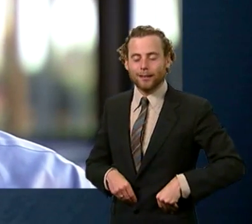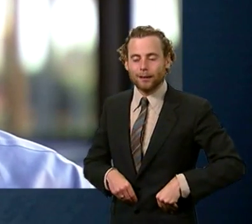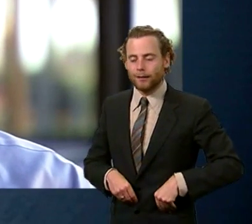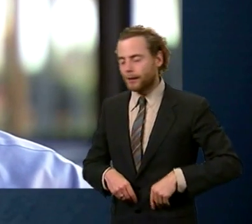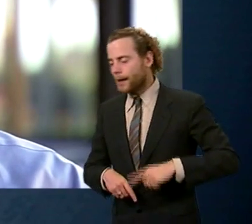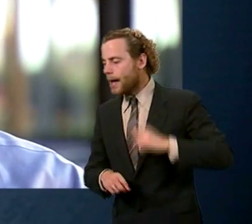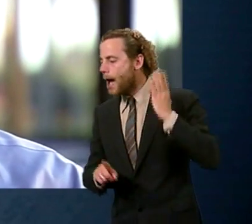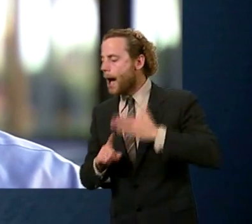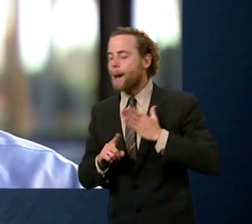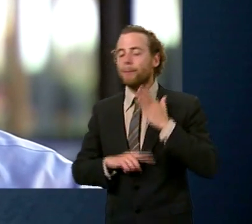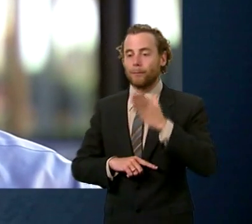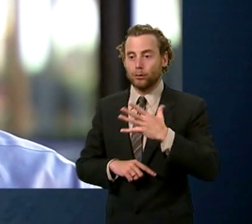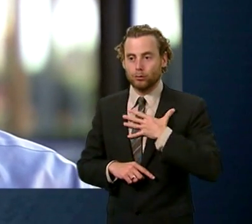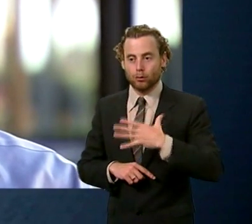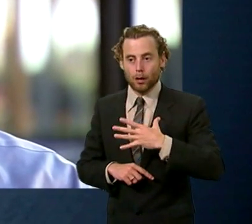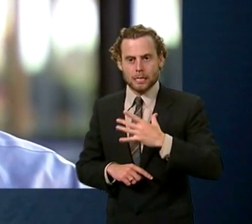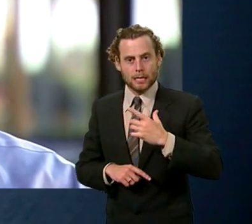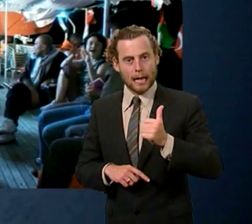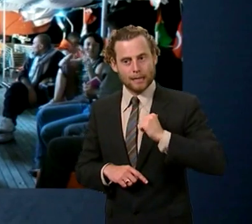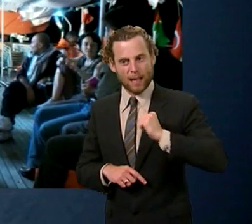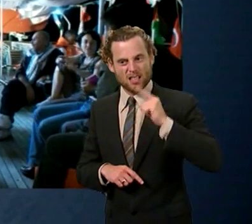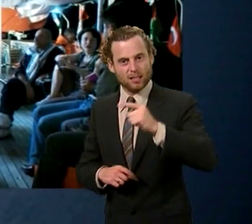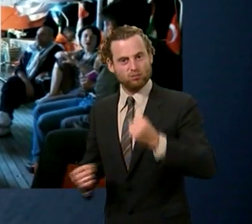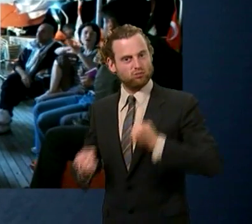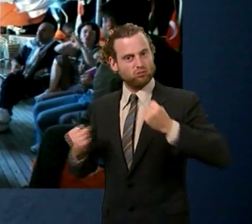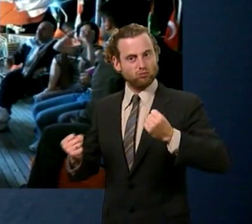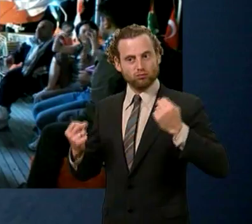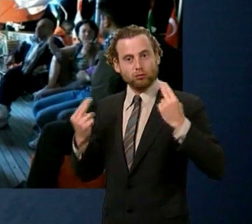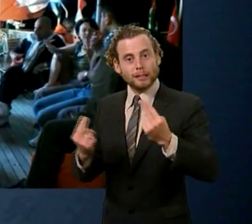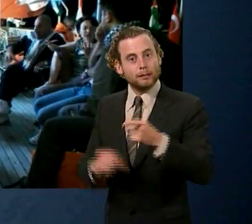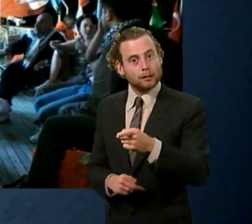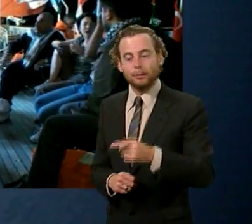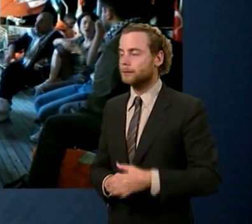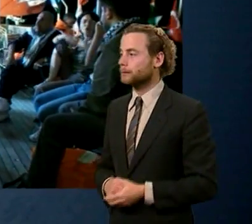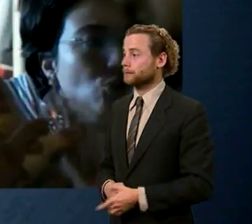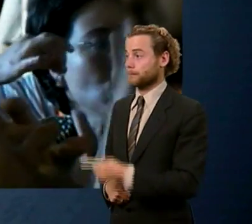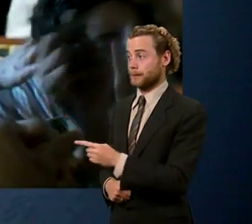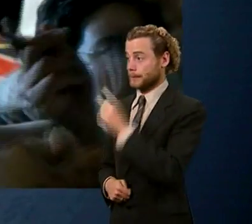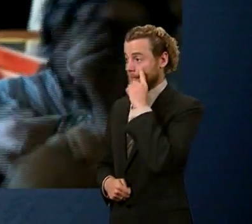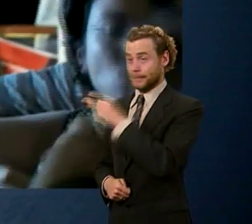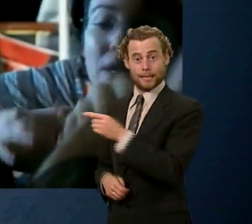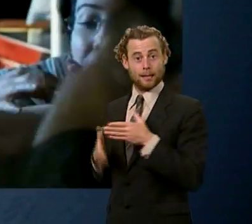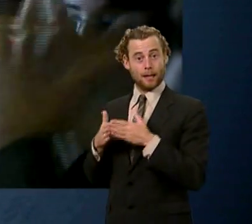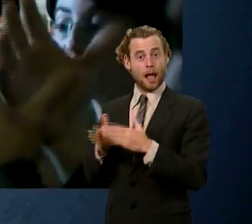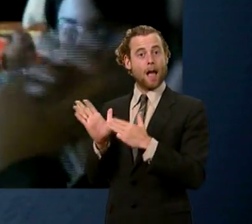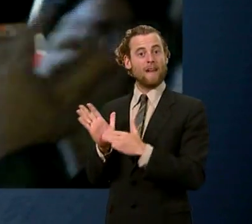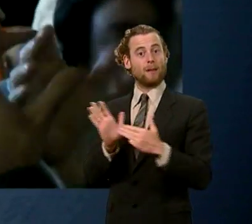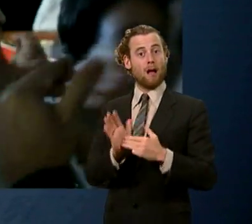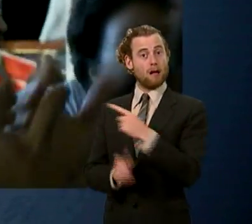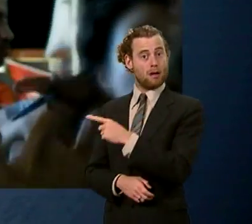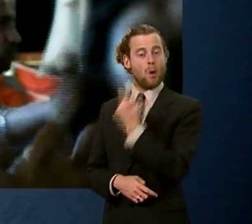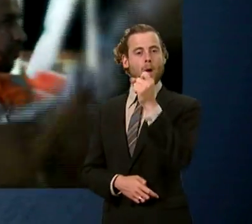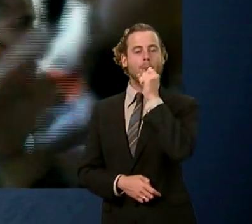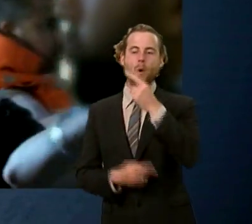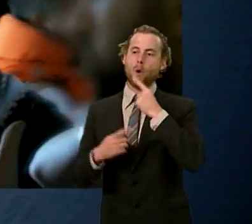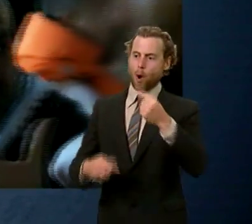the potential resistance on this ship. On the Mavi Marmara that night, at least one man openly boasted